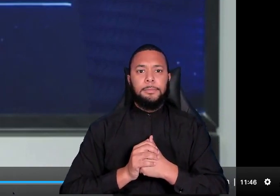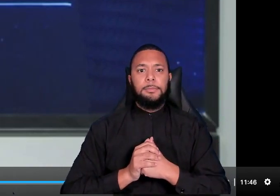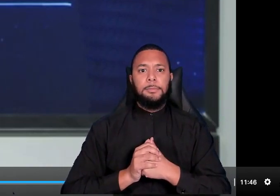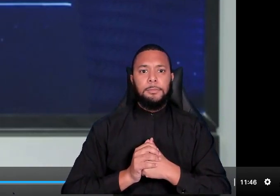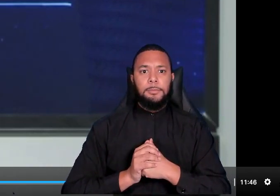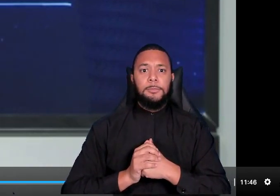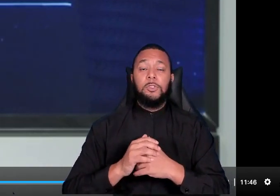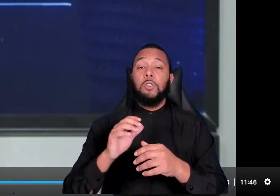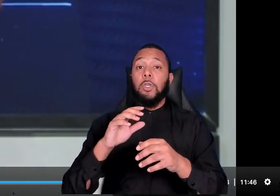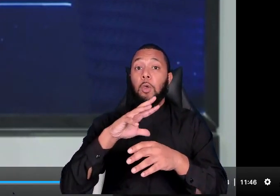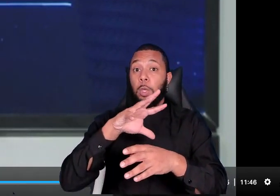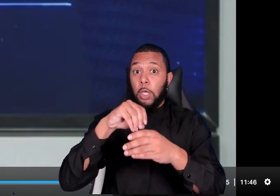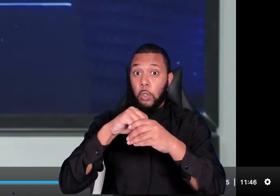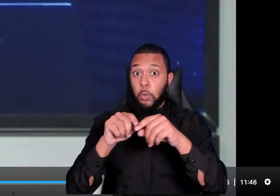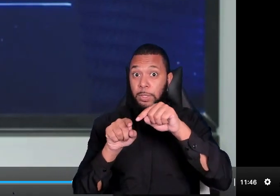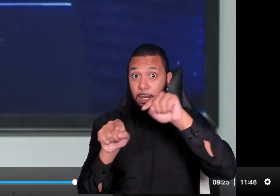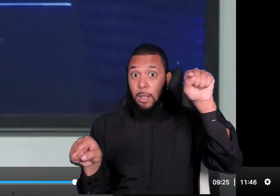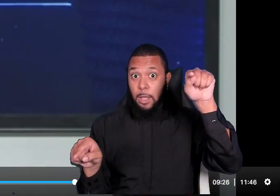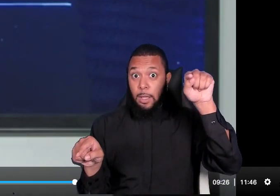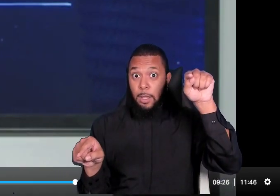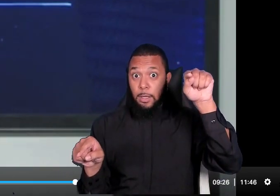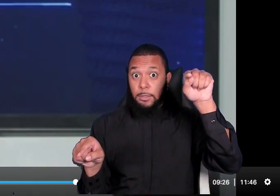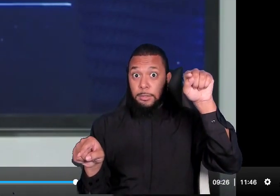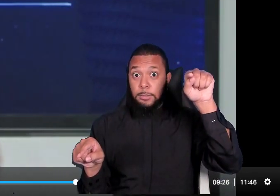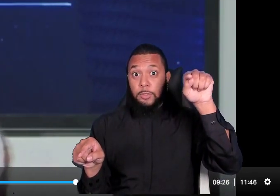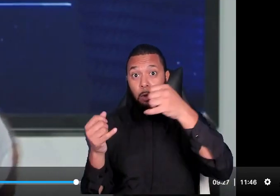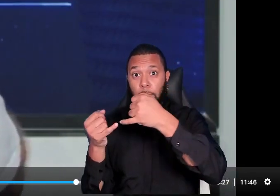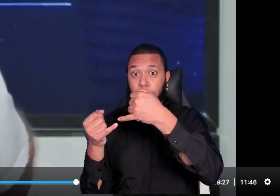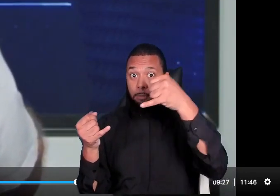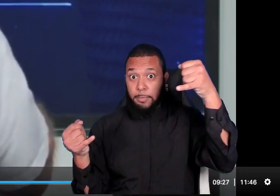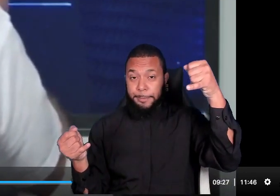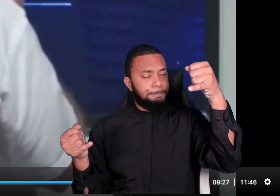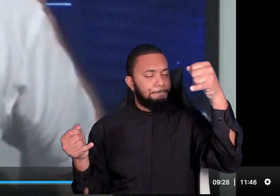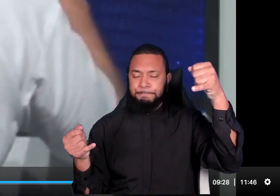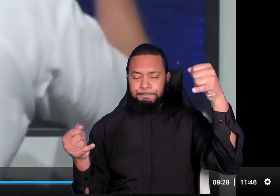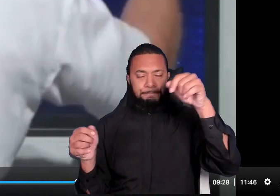line, so I'm going to put that line in